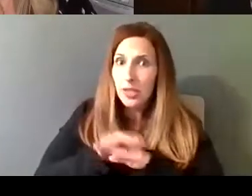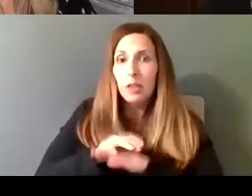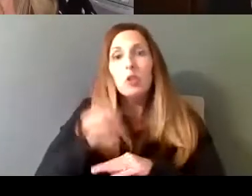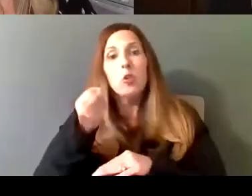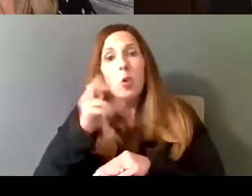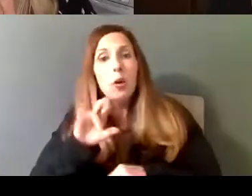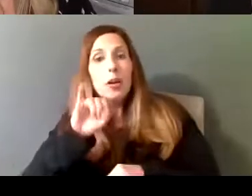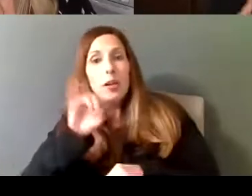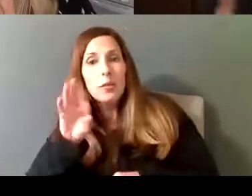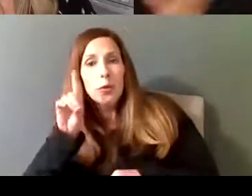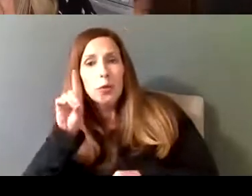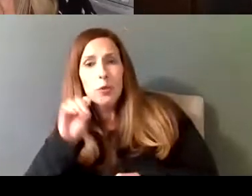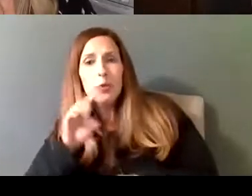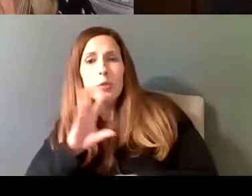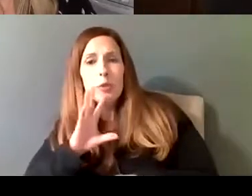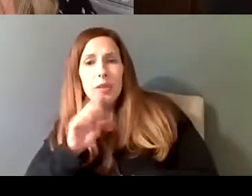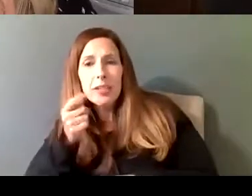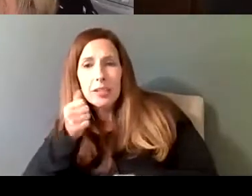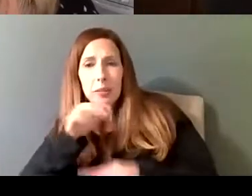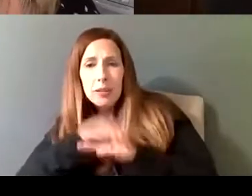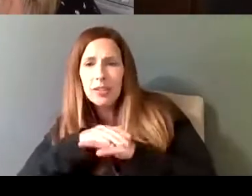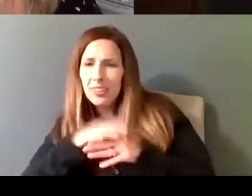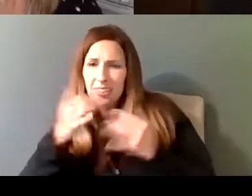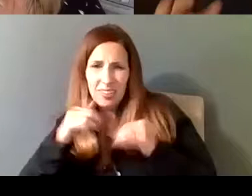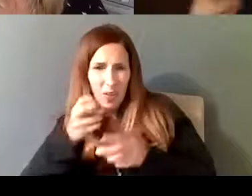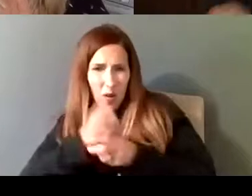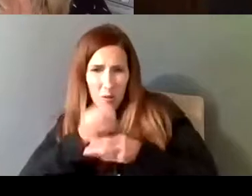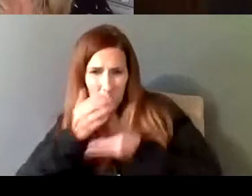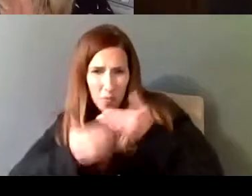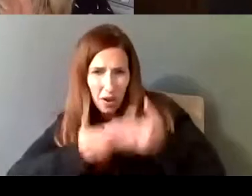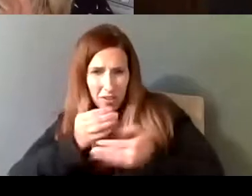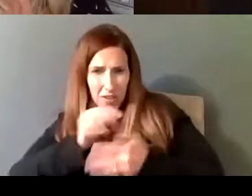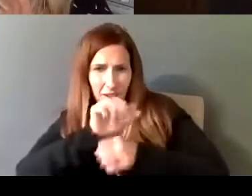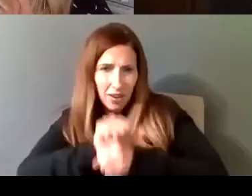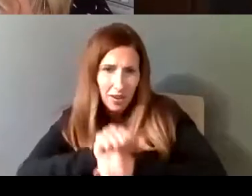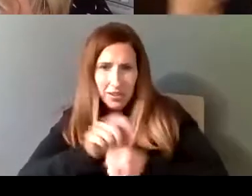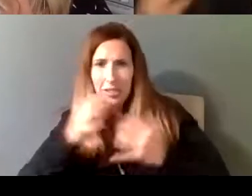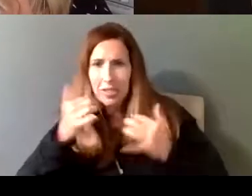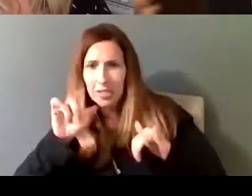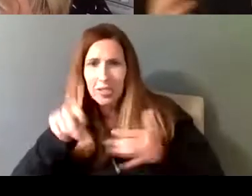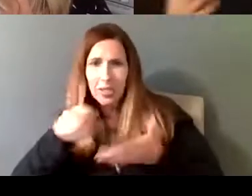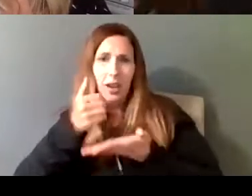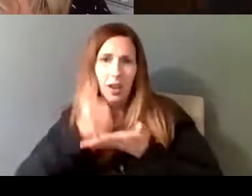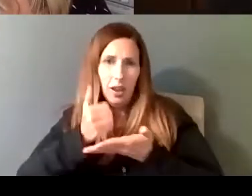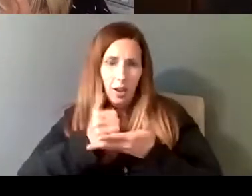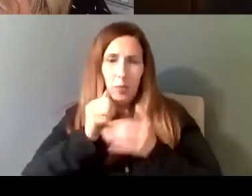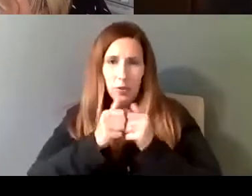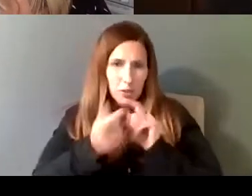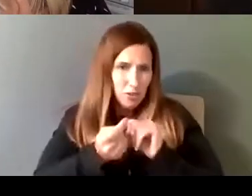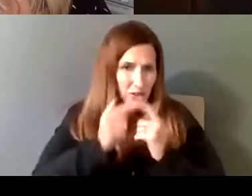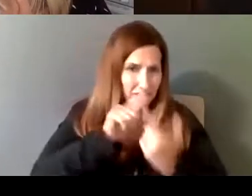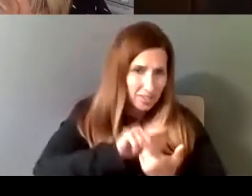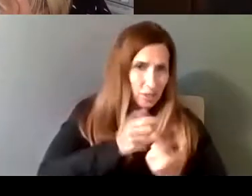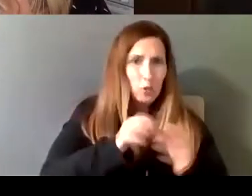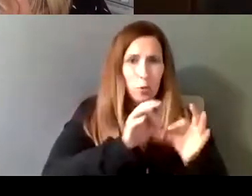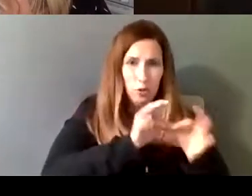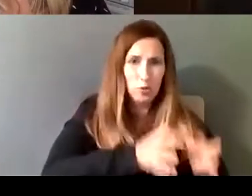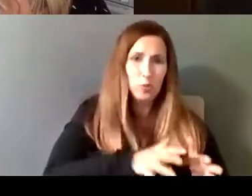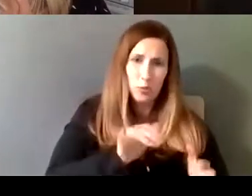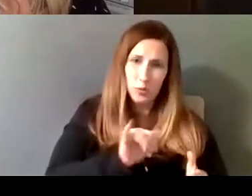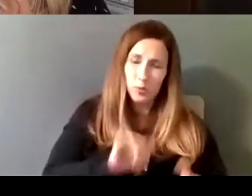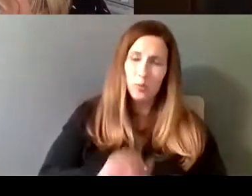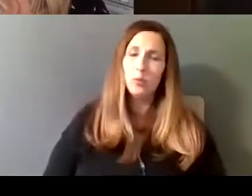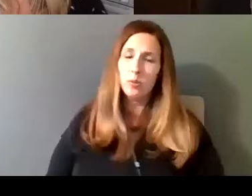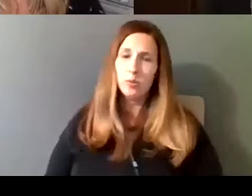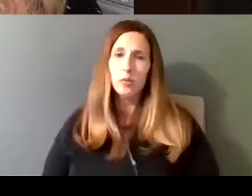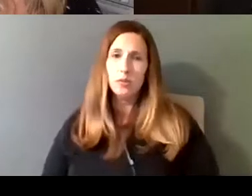speak a little bit of English, it's still just a hard process to navigate, and you still need help with translations or an interpreter as well. So those